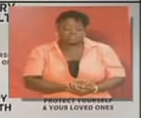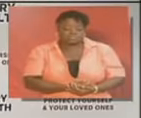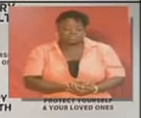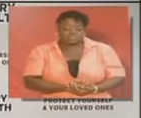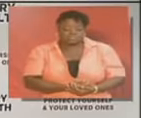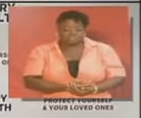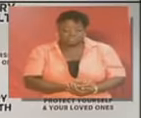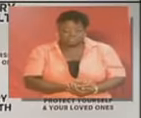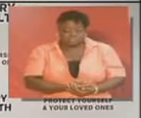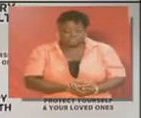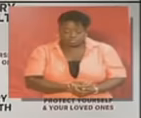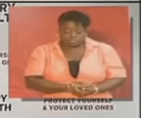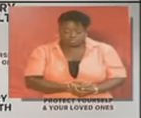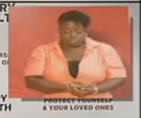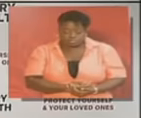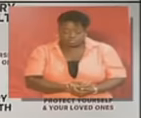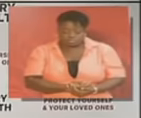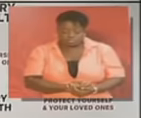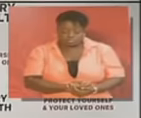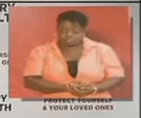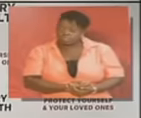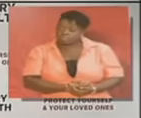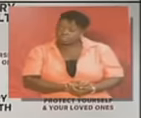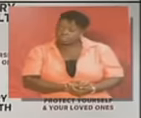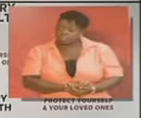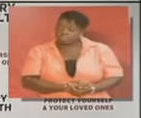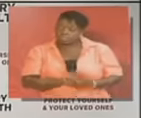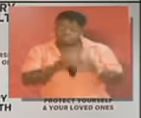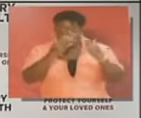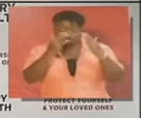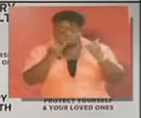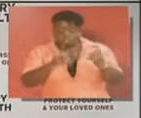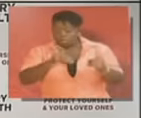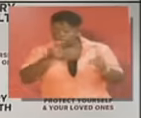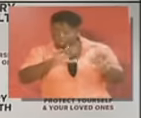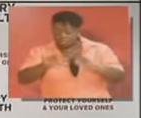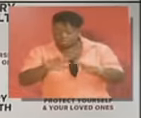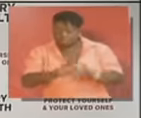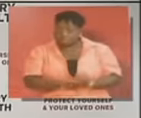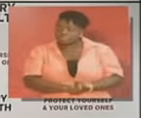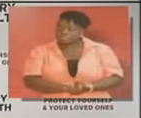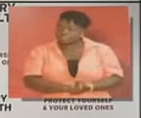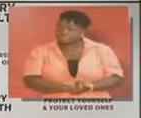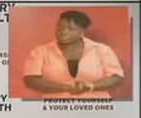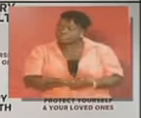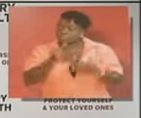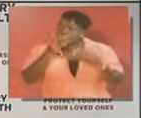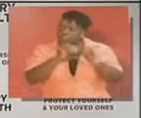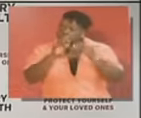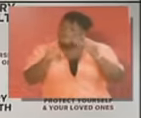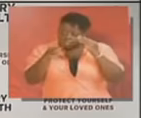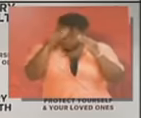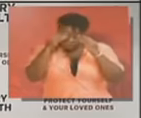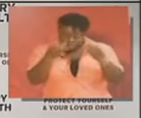Thank you very much to CEO. And we go to Dr. Hines, I think, has some additional